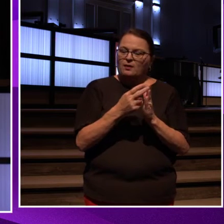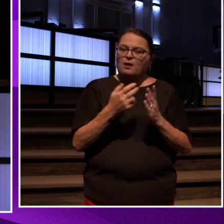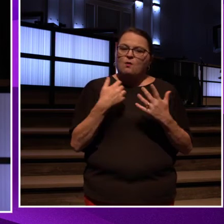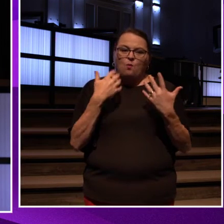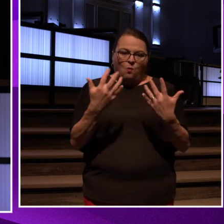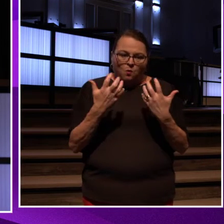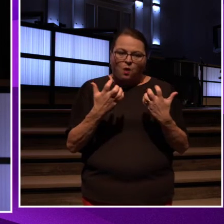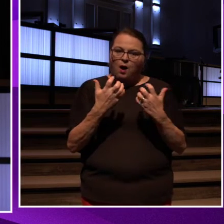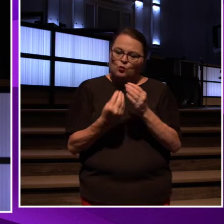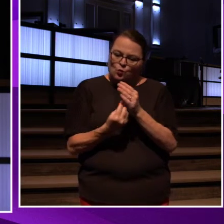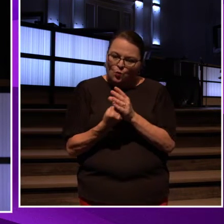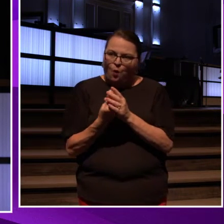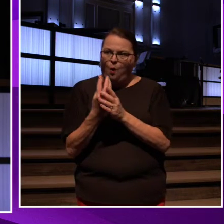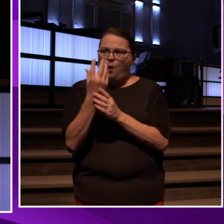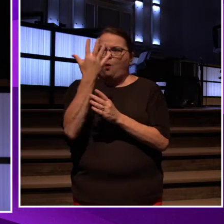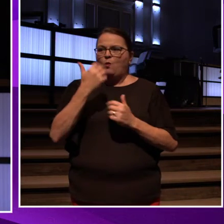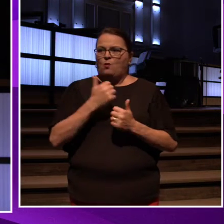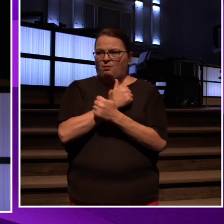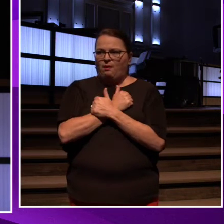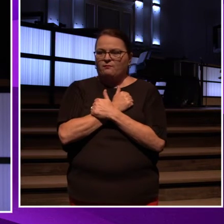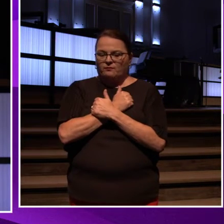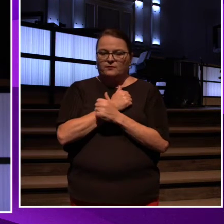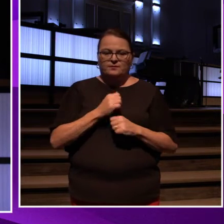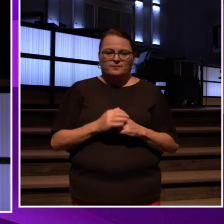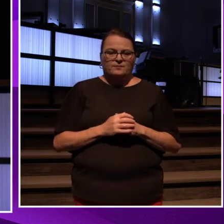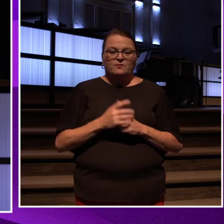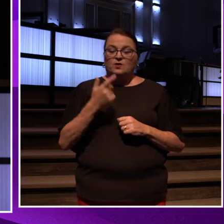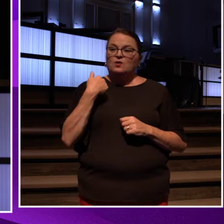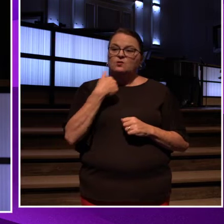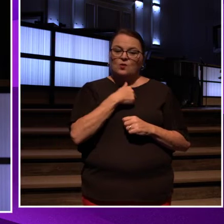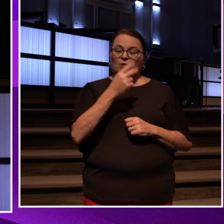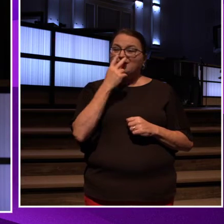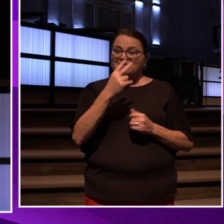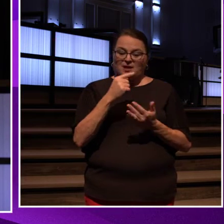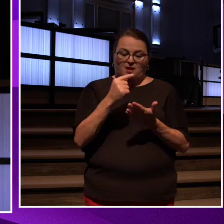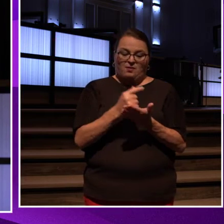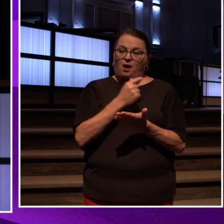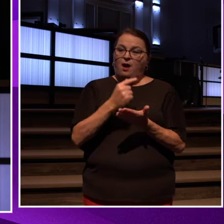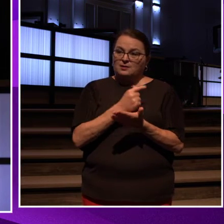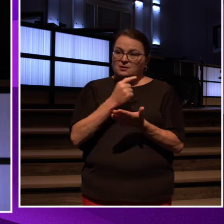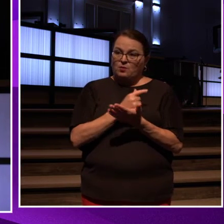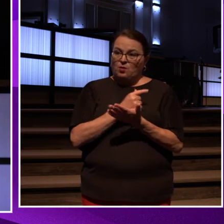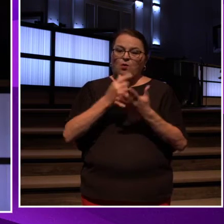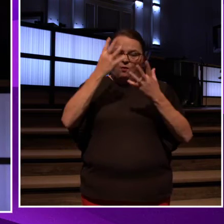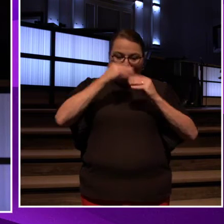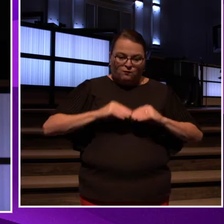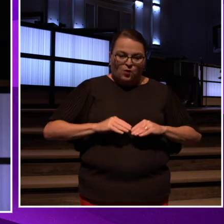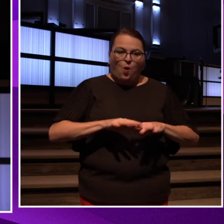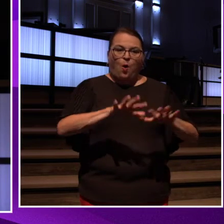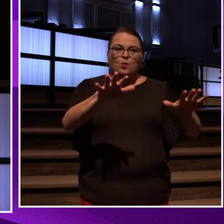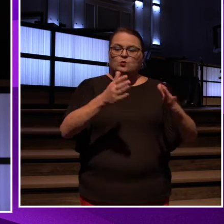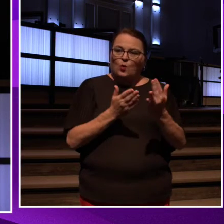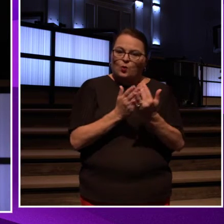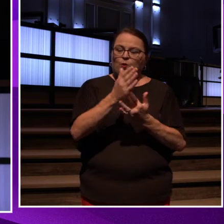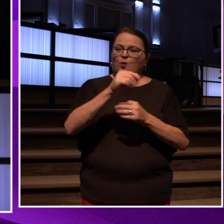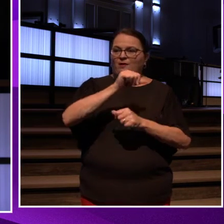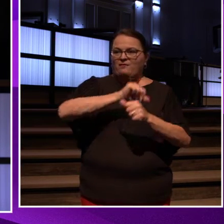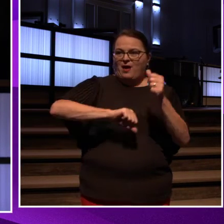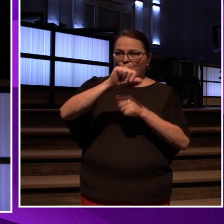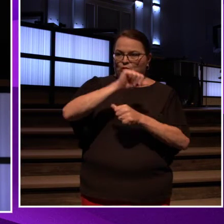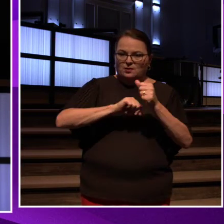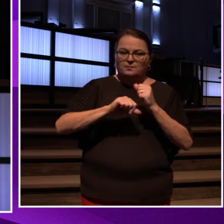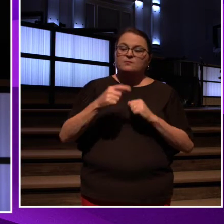be a growing love. And so we see that the gospel flows through the fellowship. Now we love